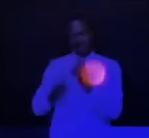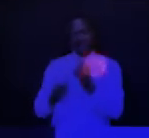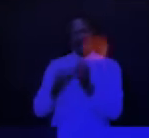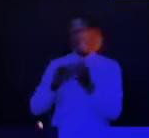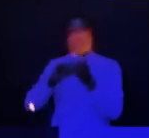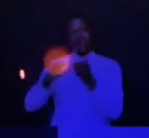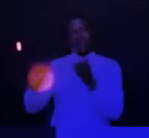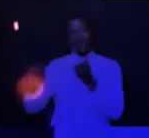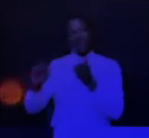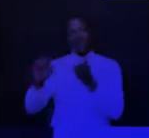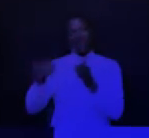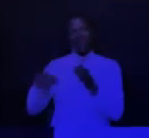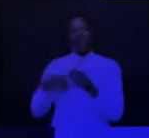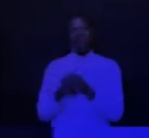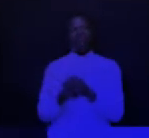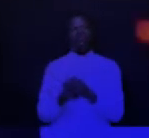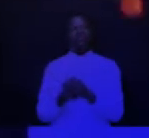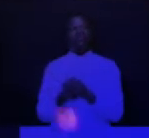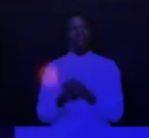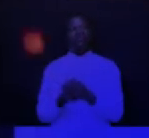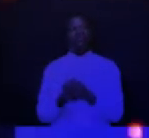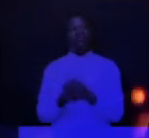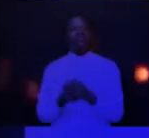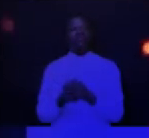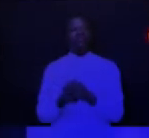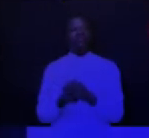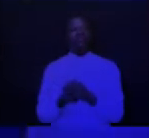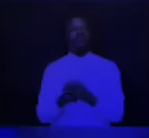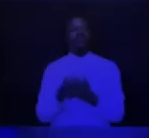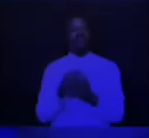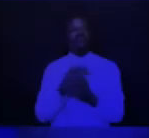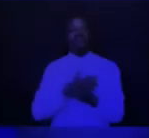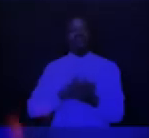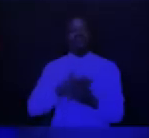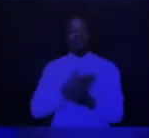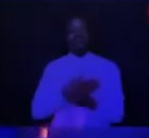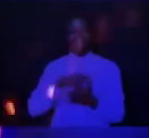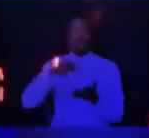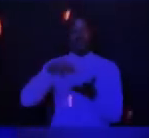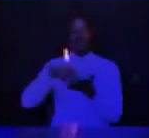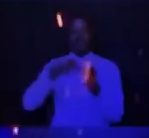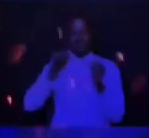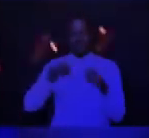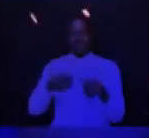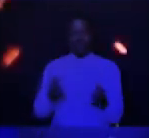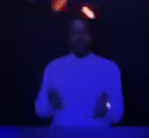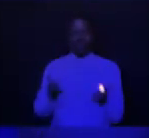And then the last verse. I want us to stand wherever you are if you can.